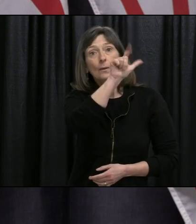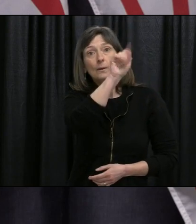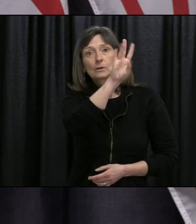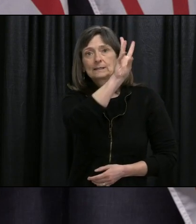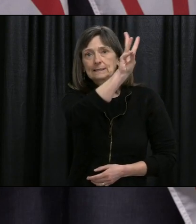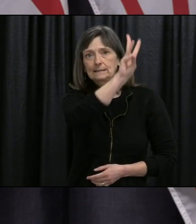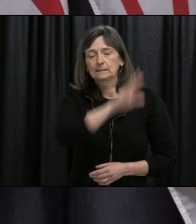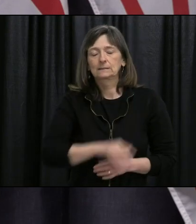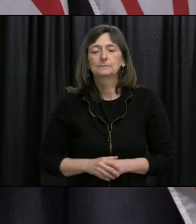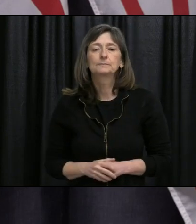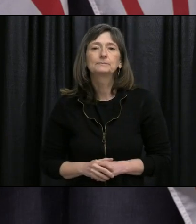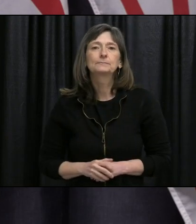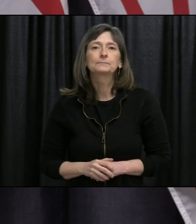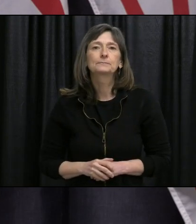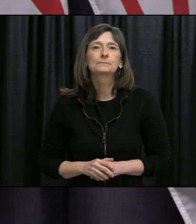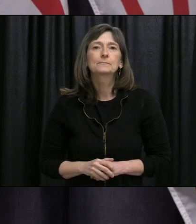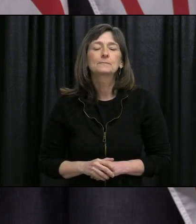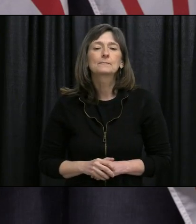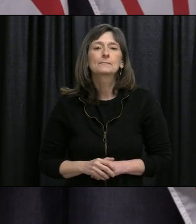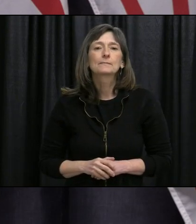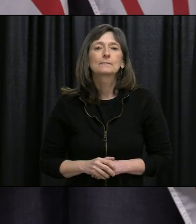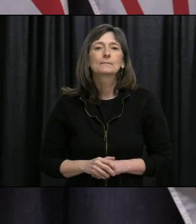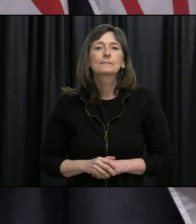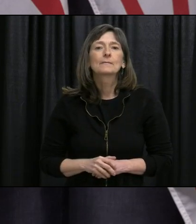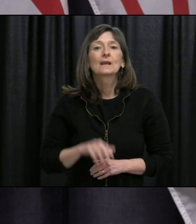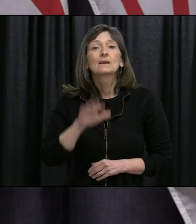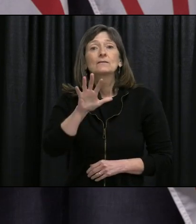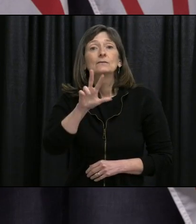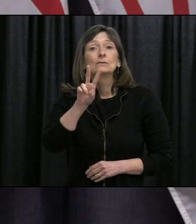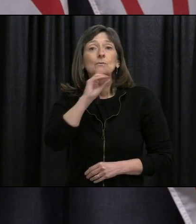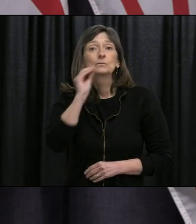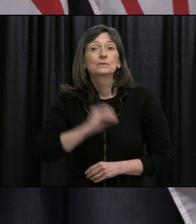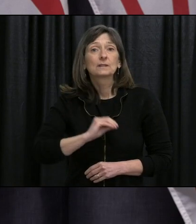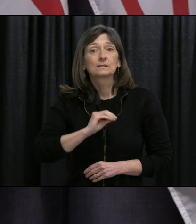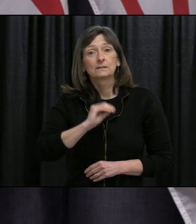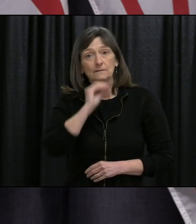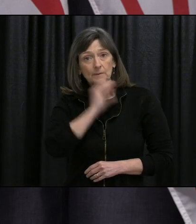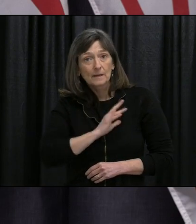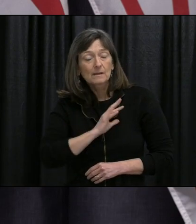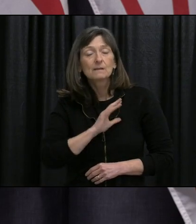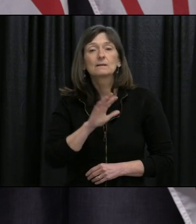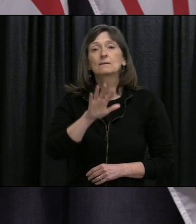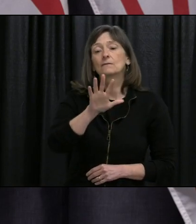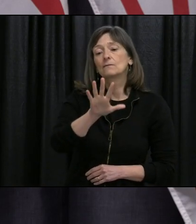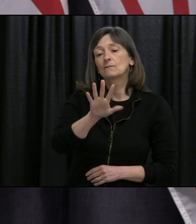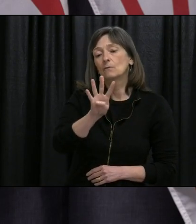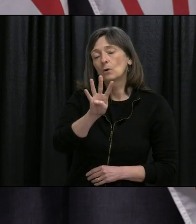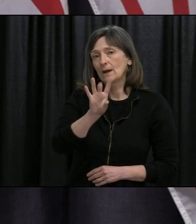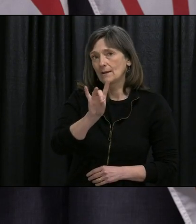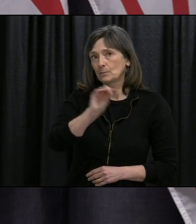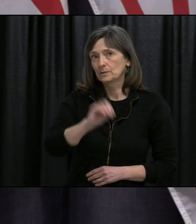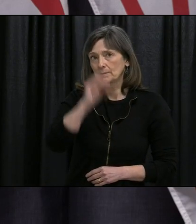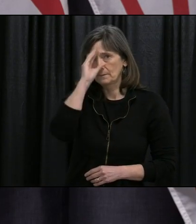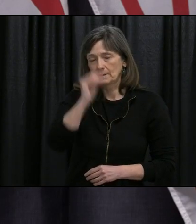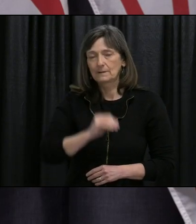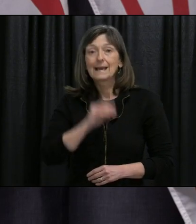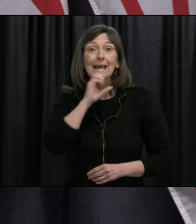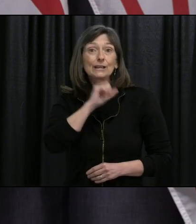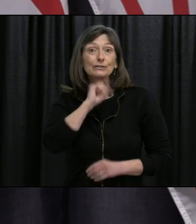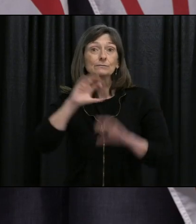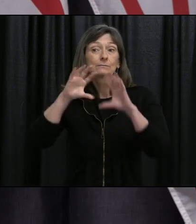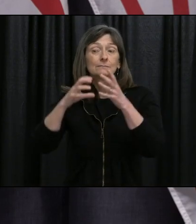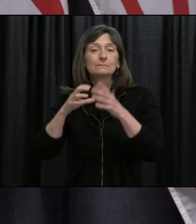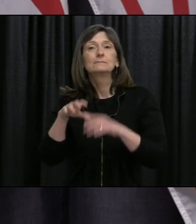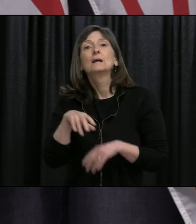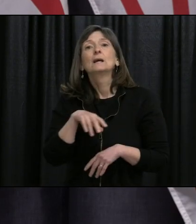6 in Labrador-Grenville Health region. 52% of cases are female and 48% are male. By age, we